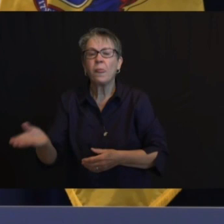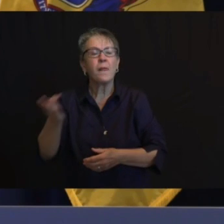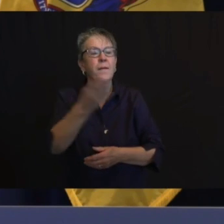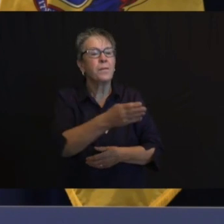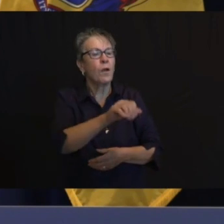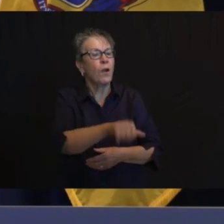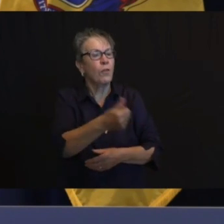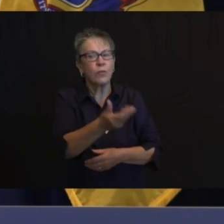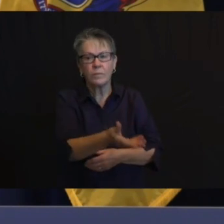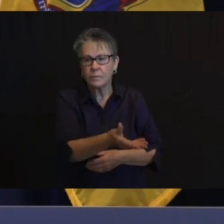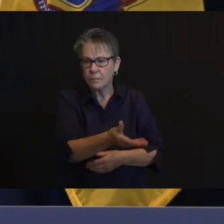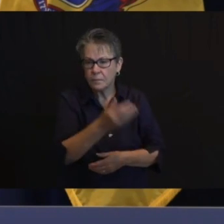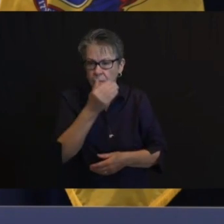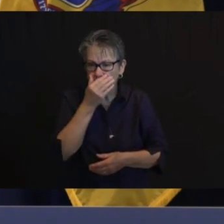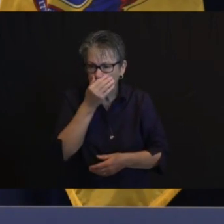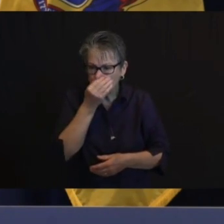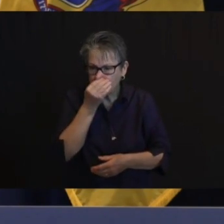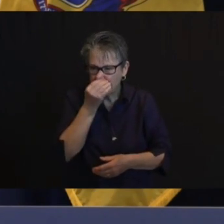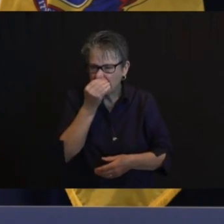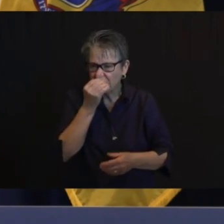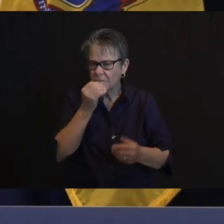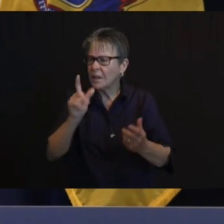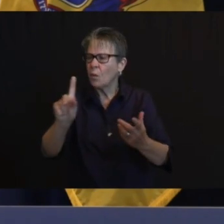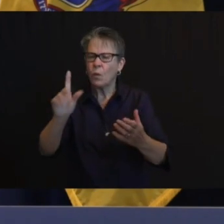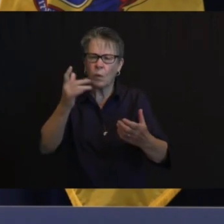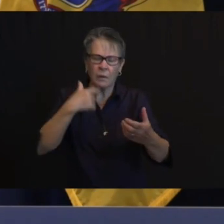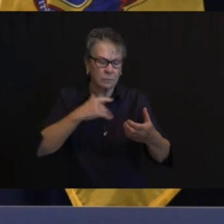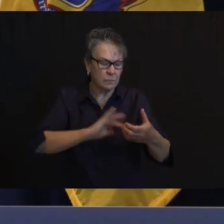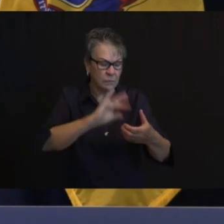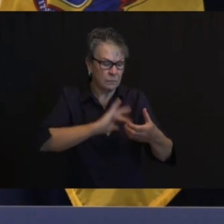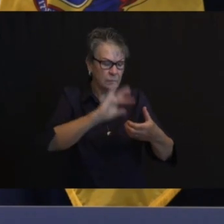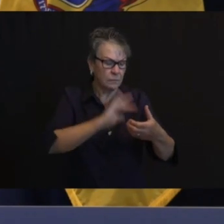me pull up the questions. No problem.